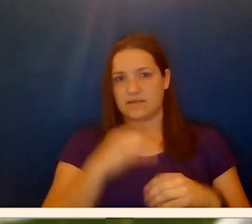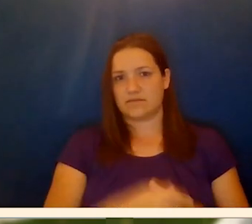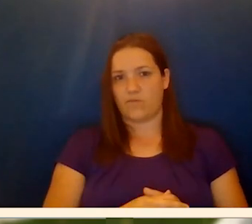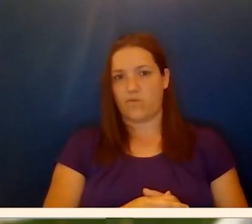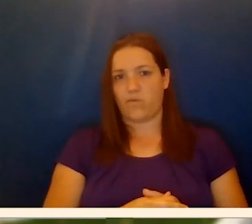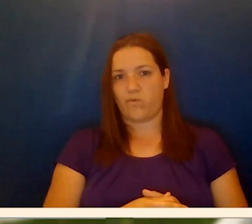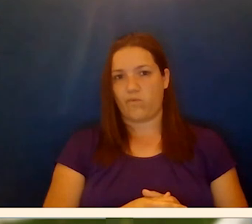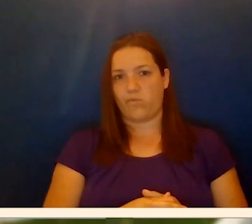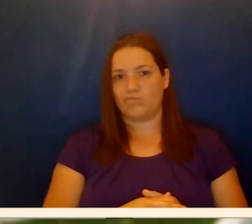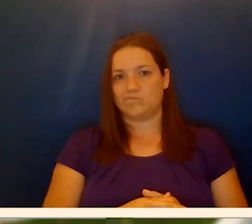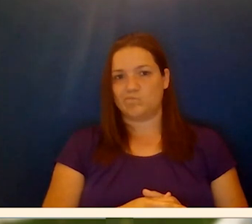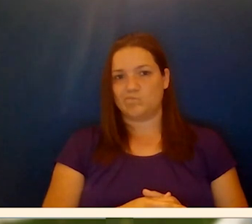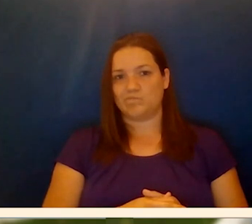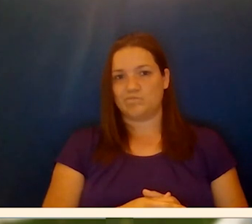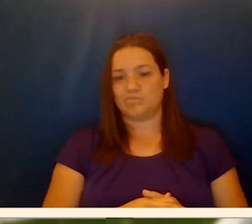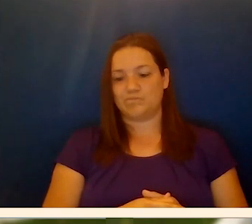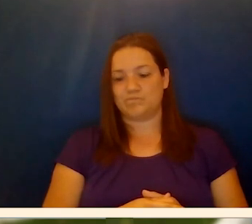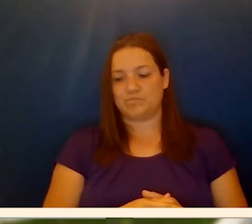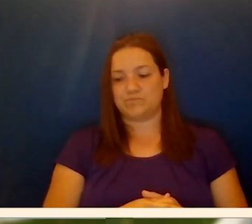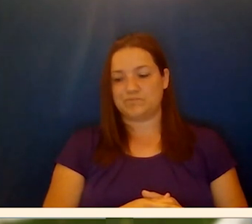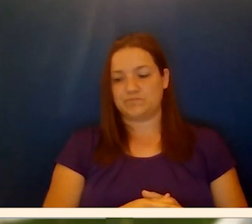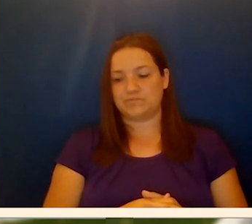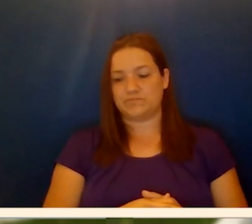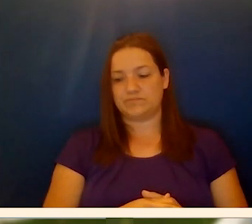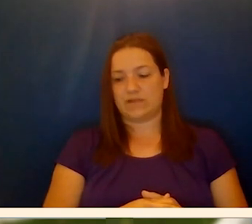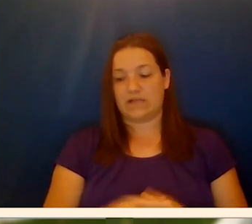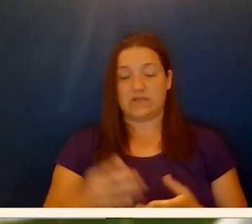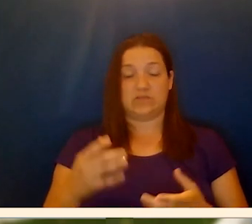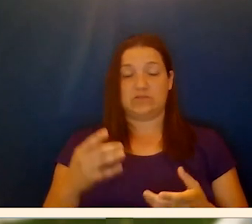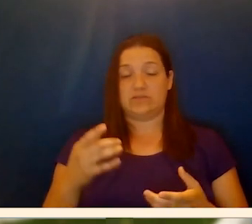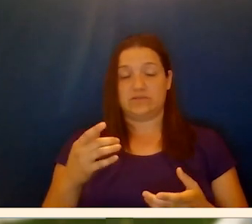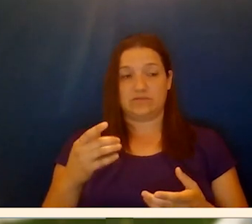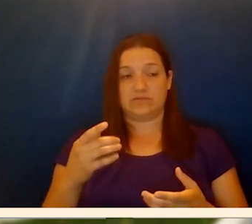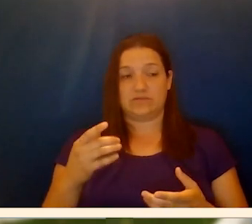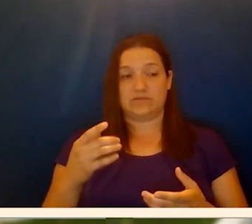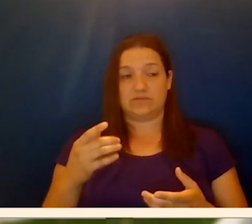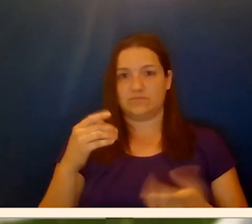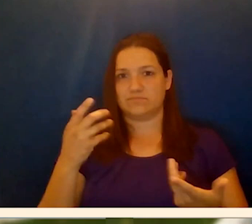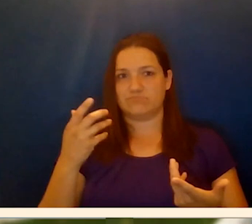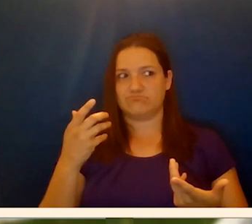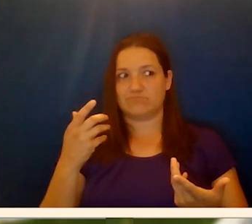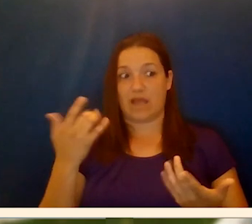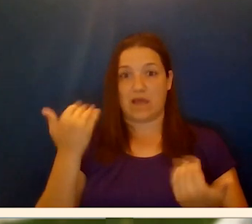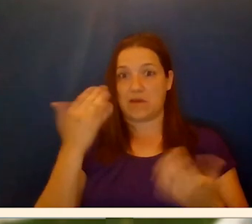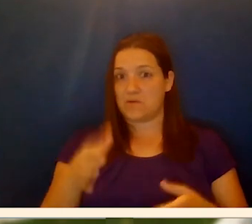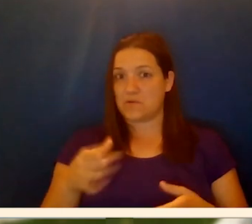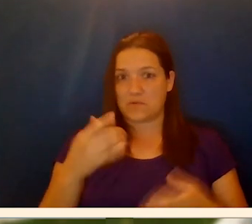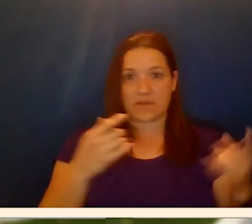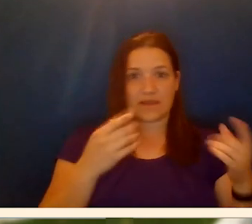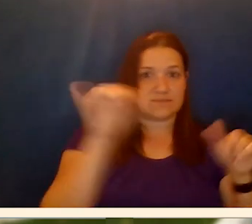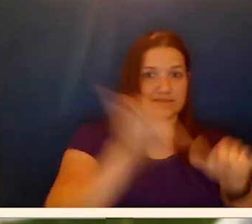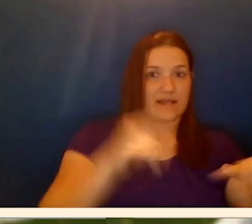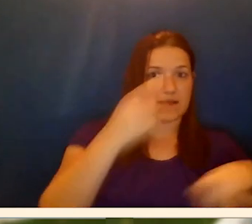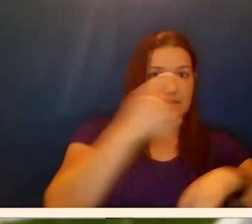it's either purely coincidental that the school district came out with their announcement that day, or if they were listening, but I don't